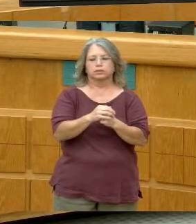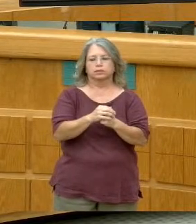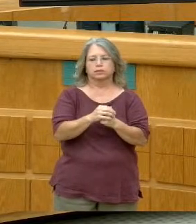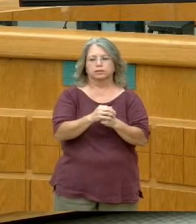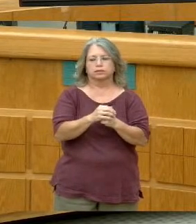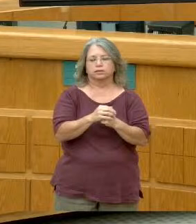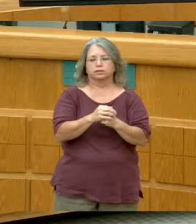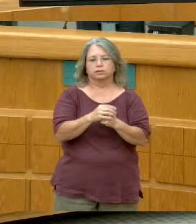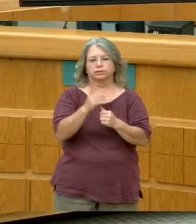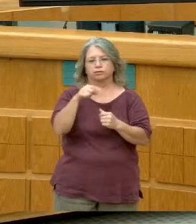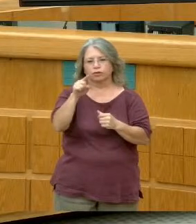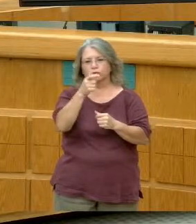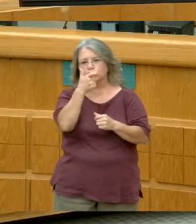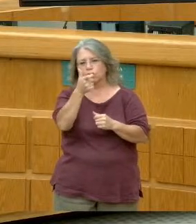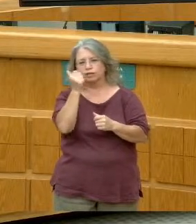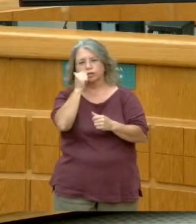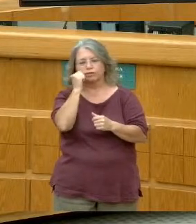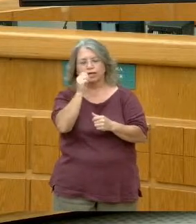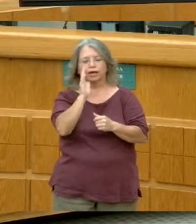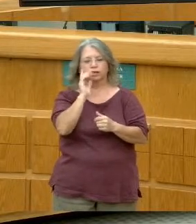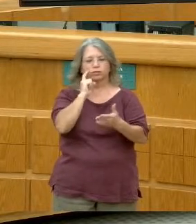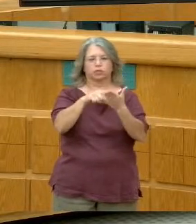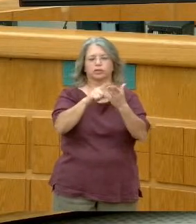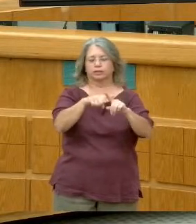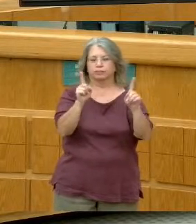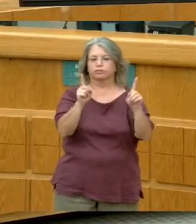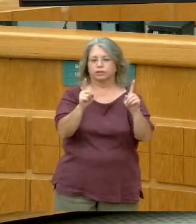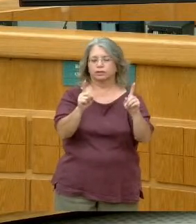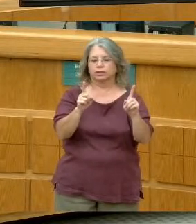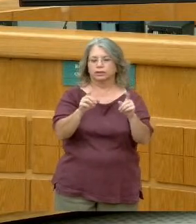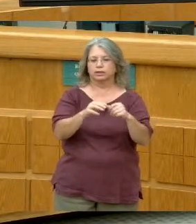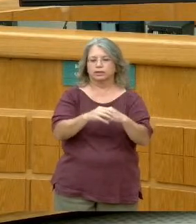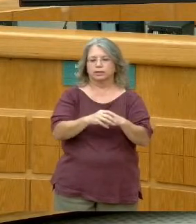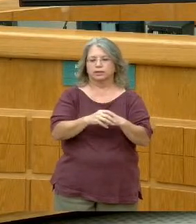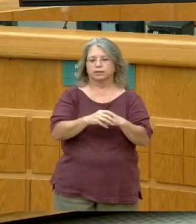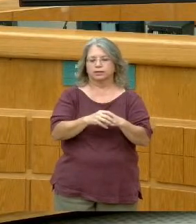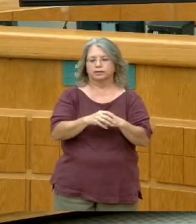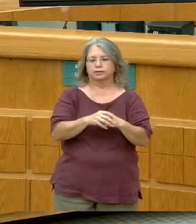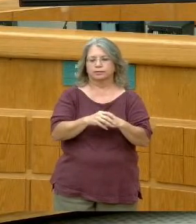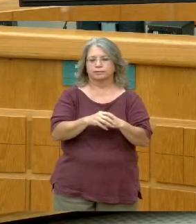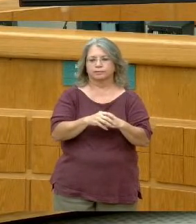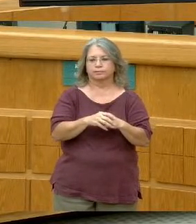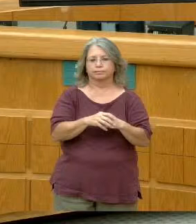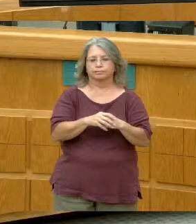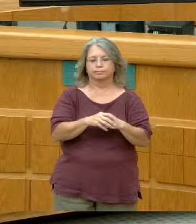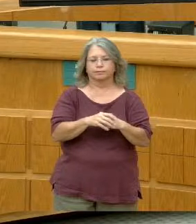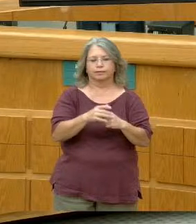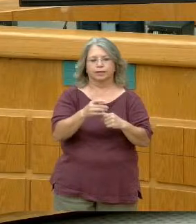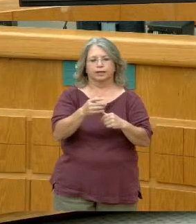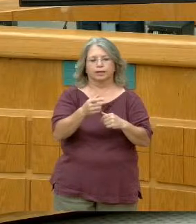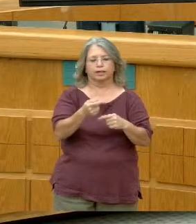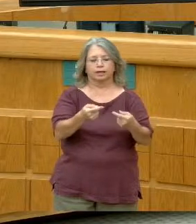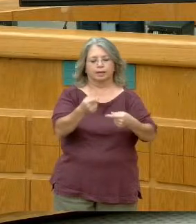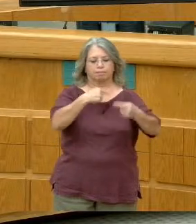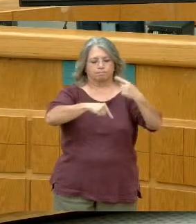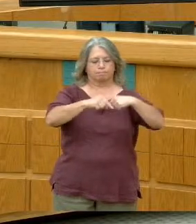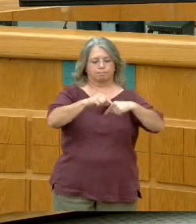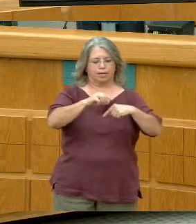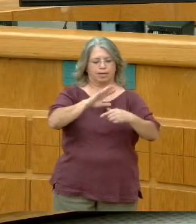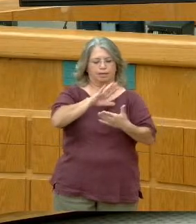group that watches this every day. So, back in mid-July, the